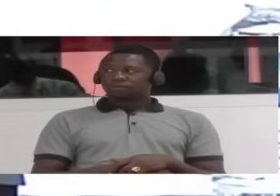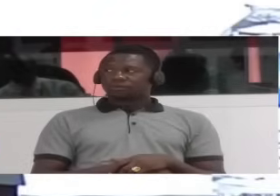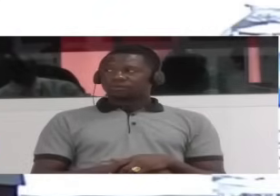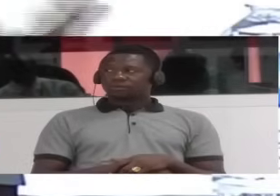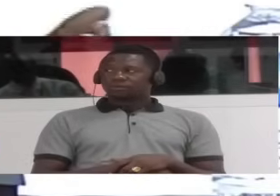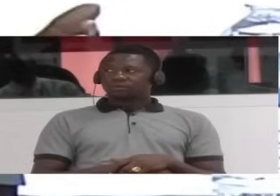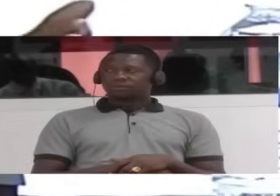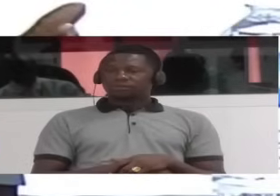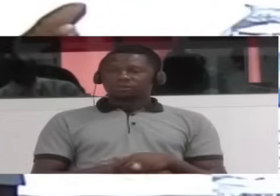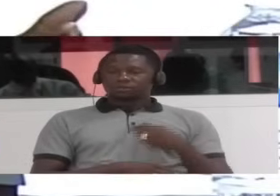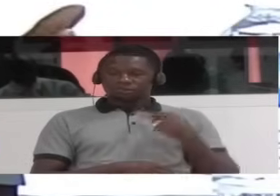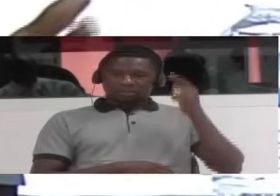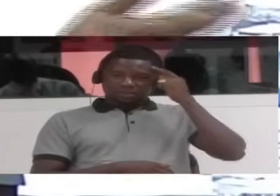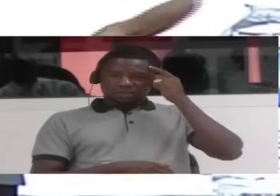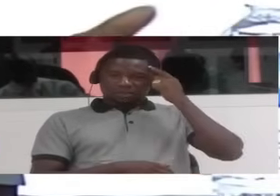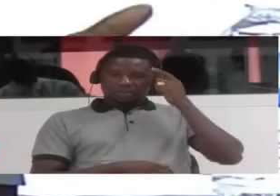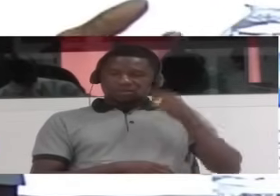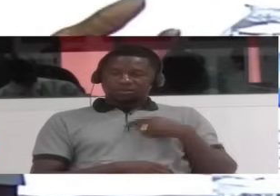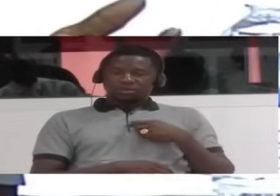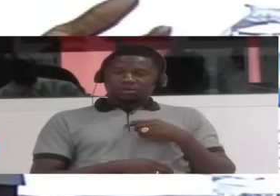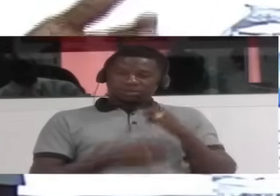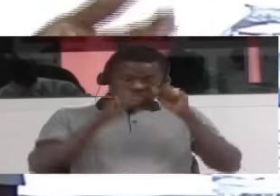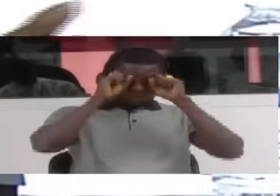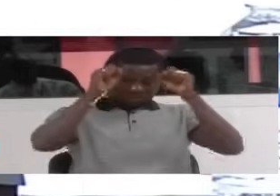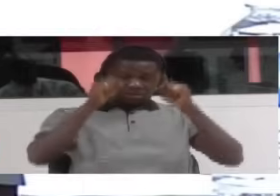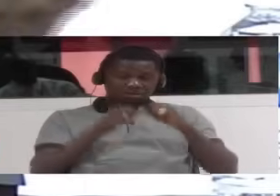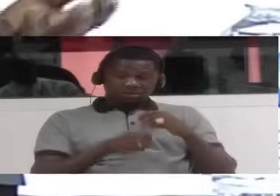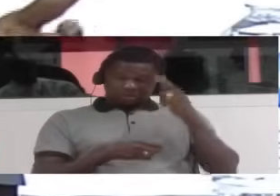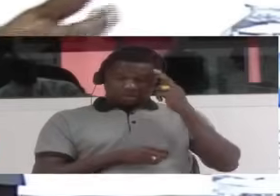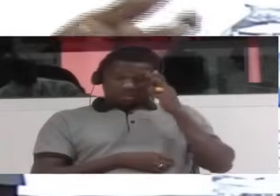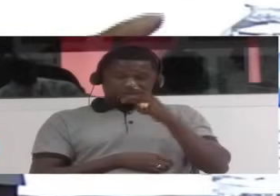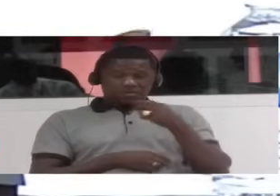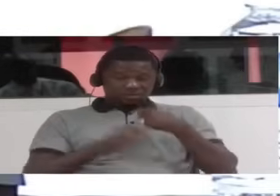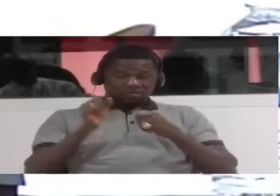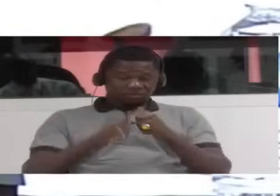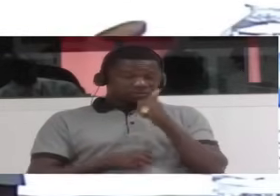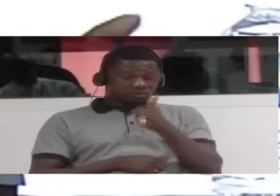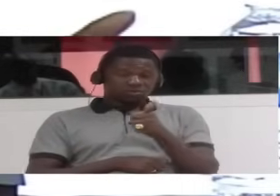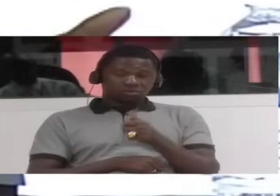And I think the authorities sees that the training was effective